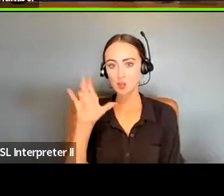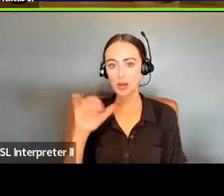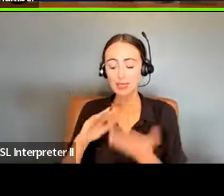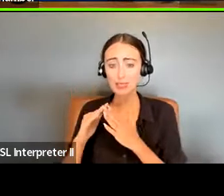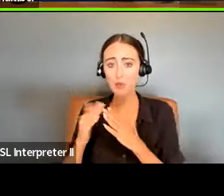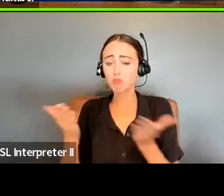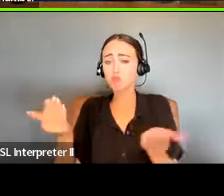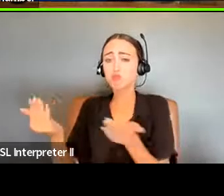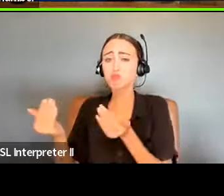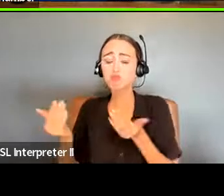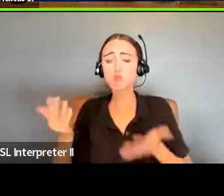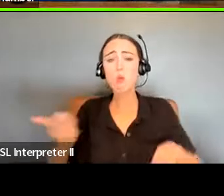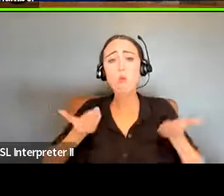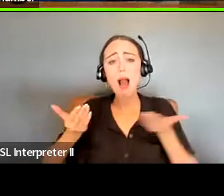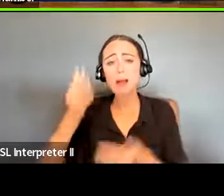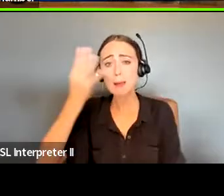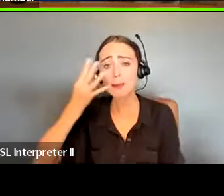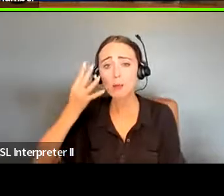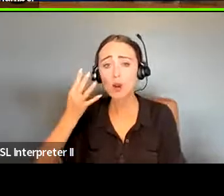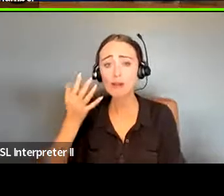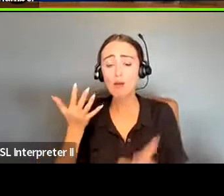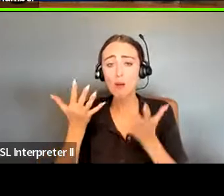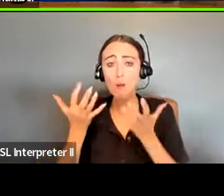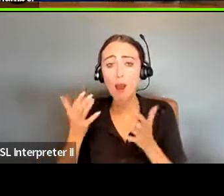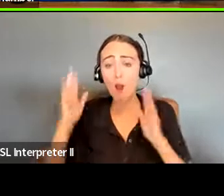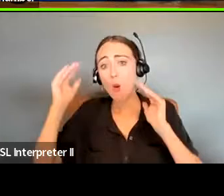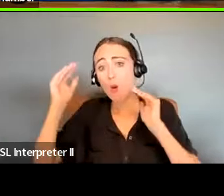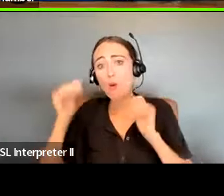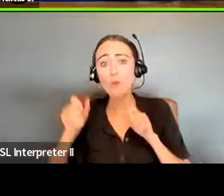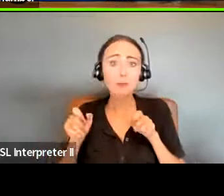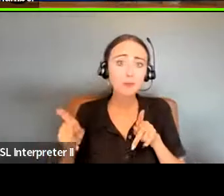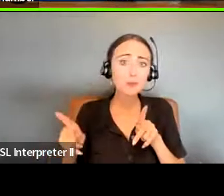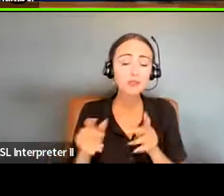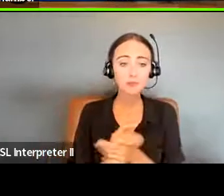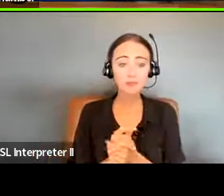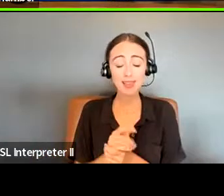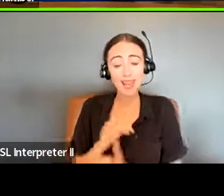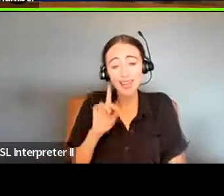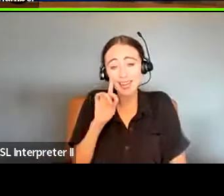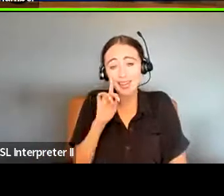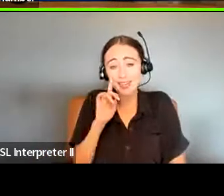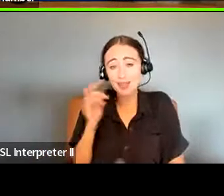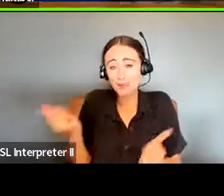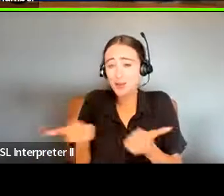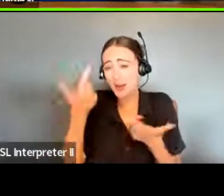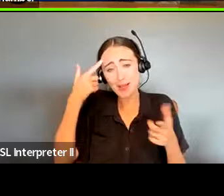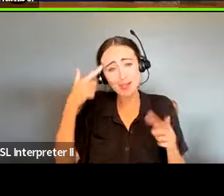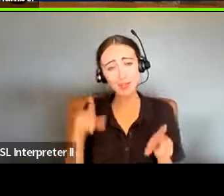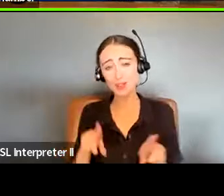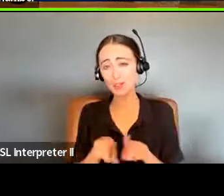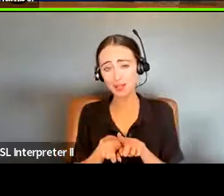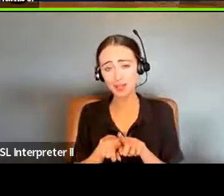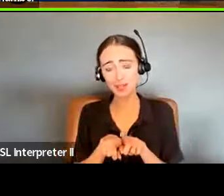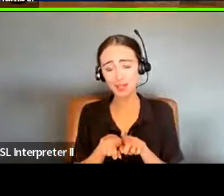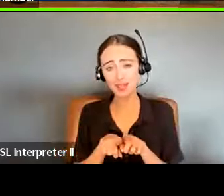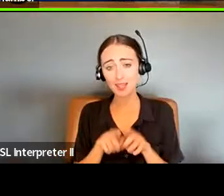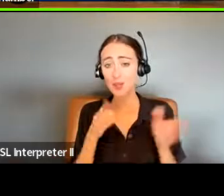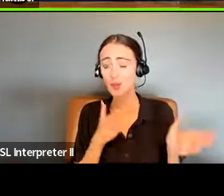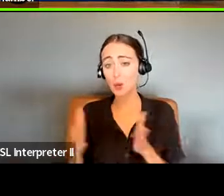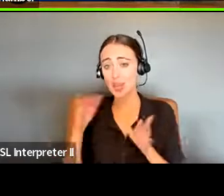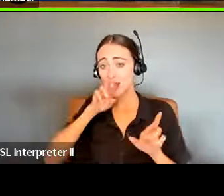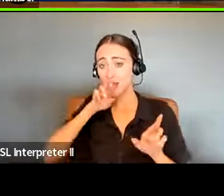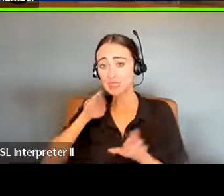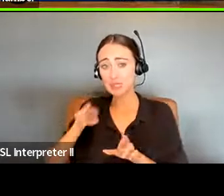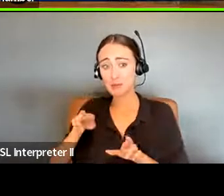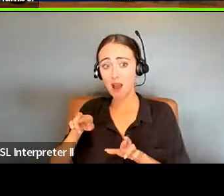welcome immigrants who are seeking hope and opportunity. So I think we all agree the way to respond to